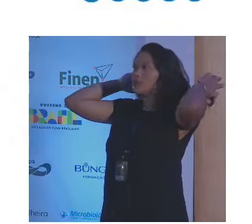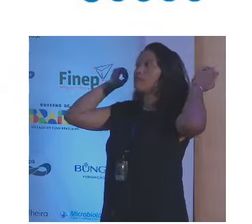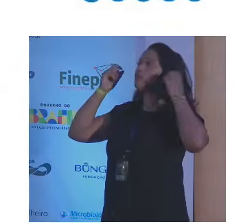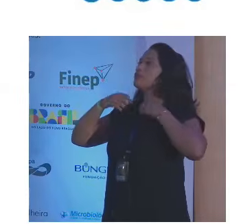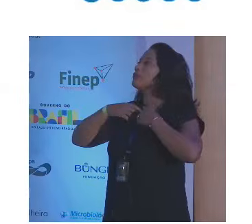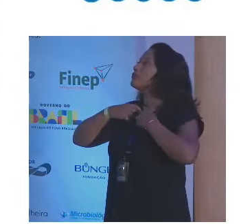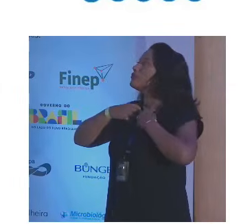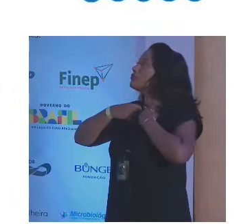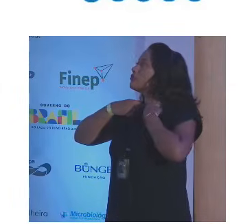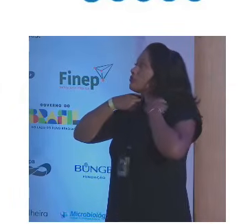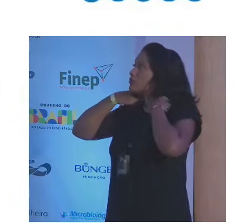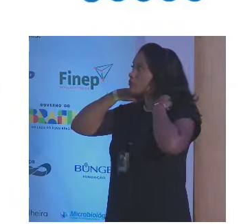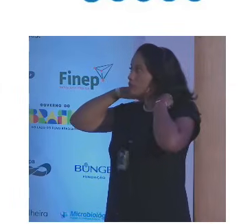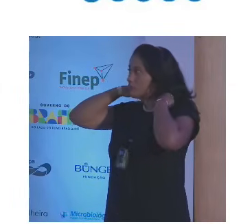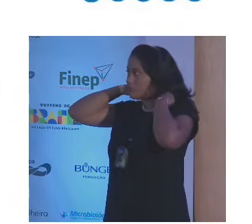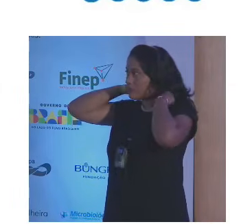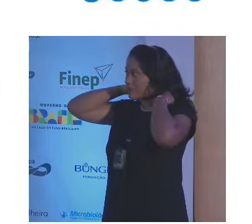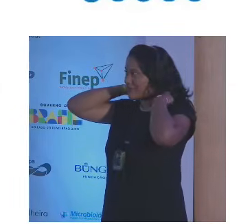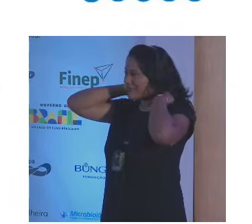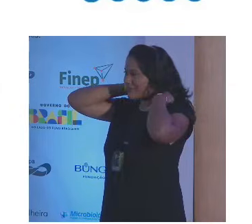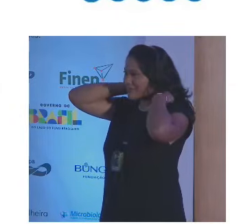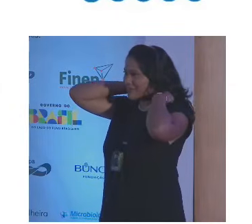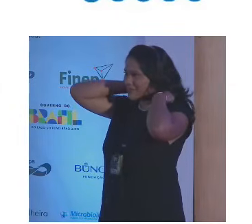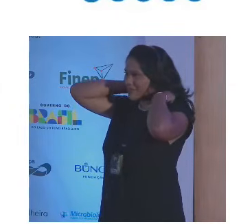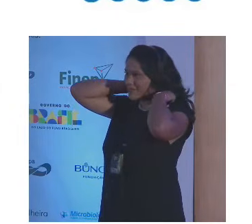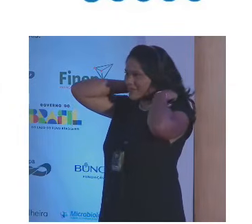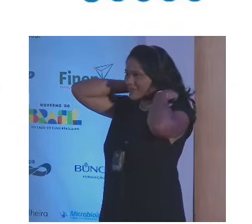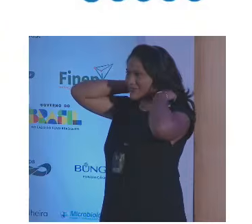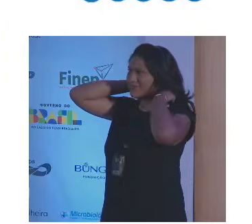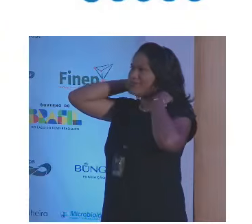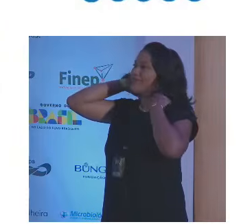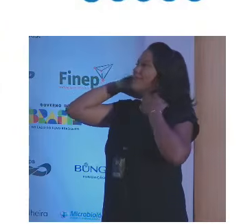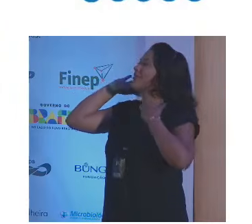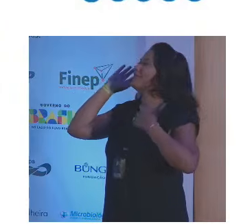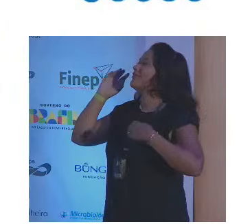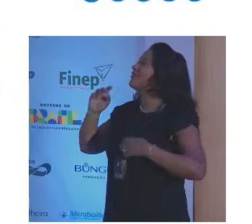How do you say reduce the loose? Reduce the loose?